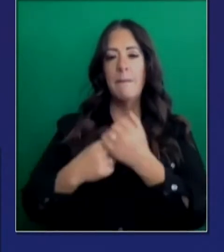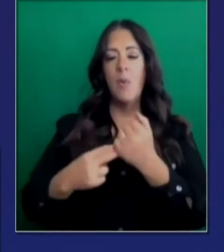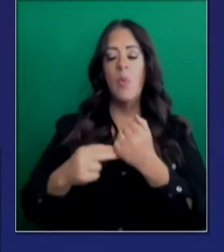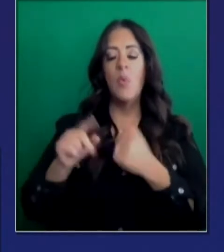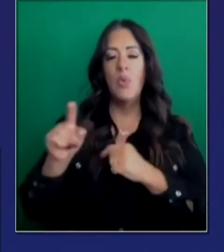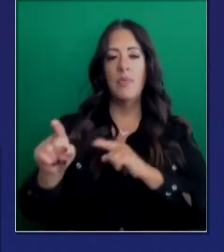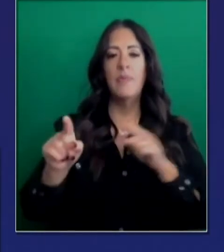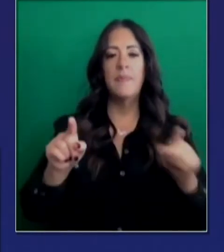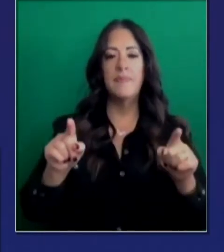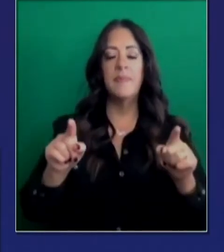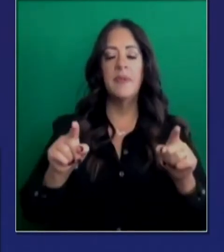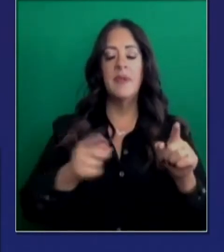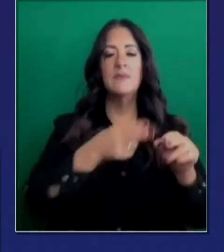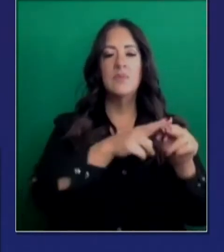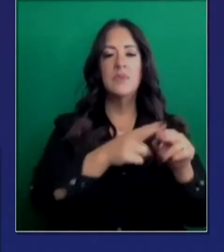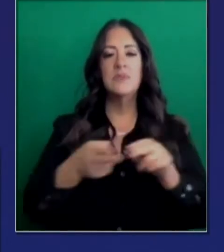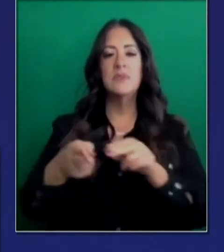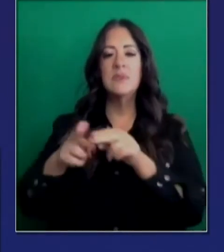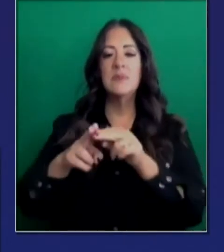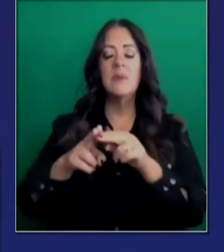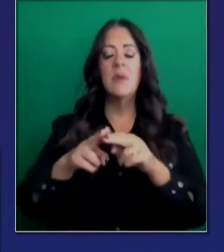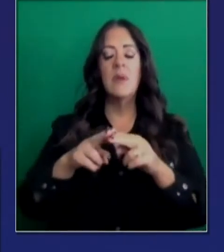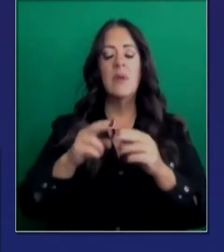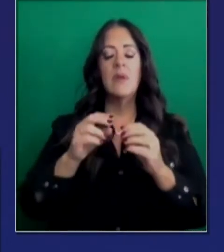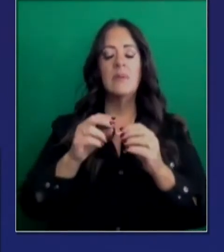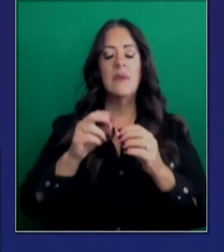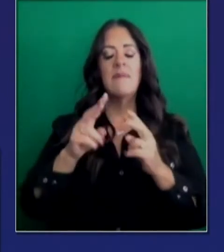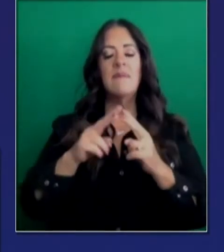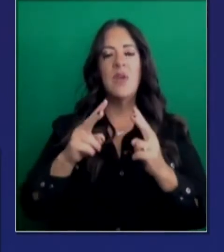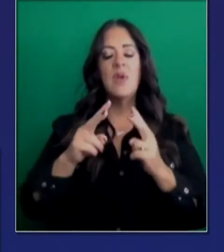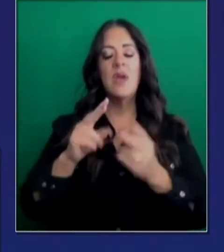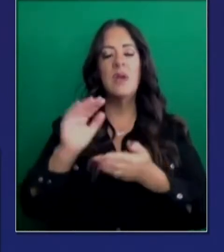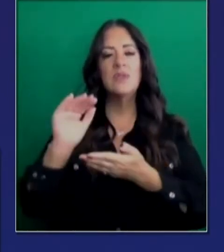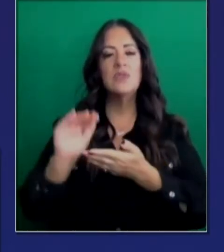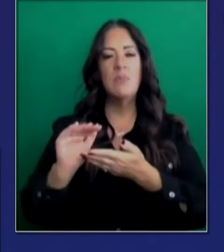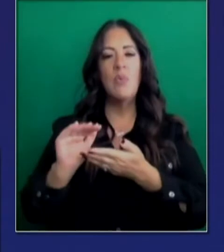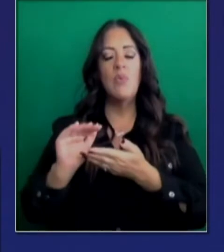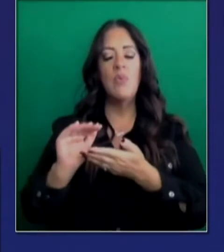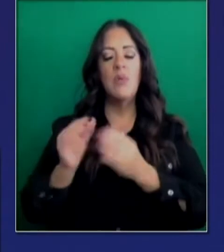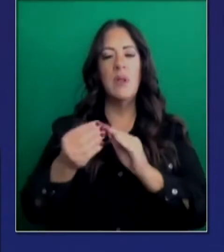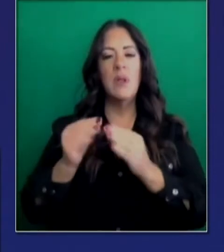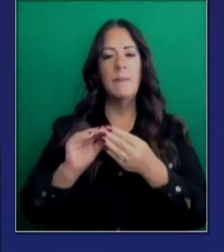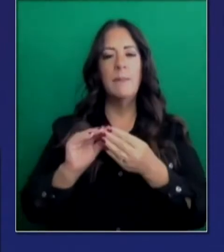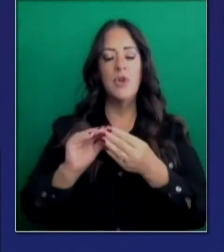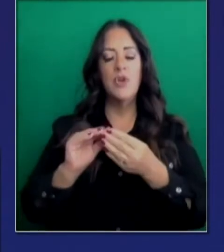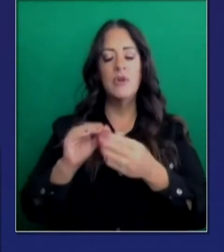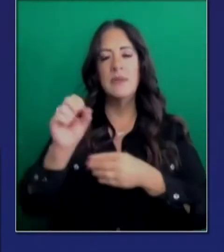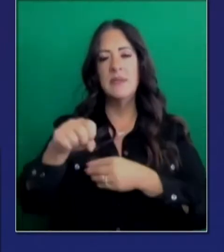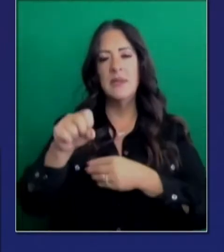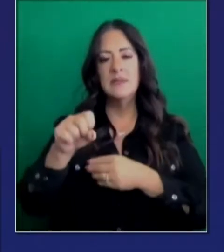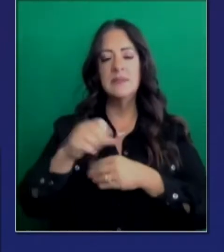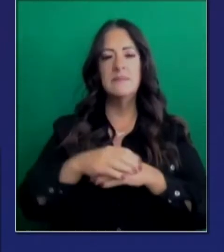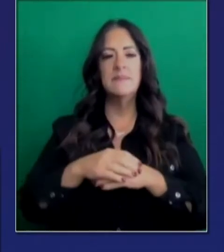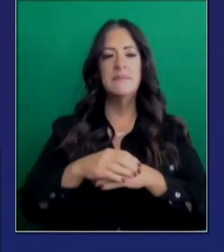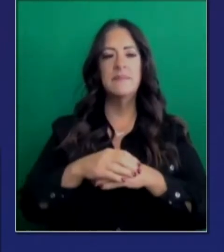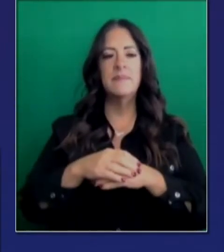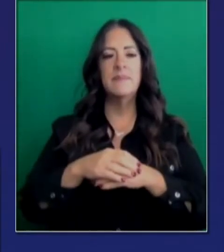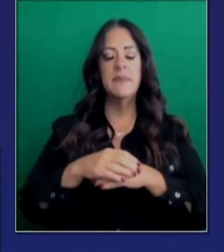that is more modest than what we have expressed and we have seen over the course of the last